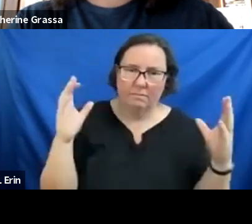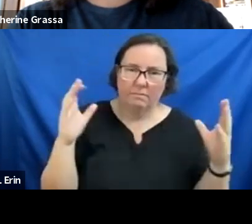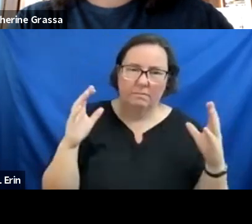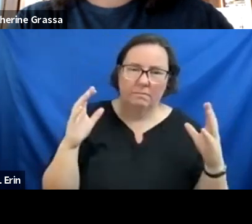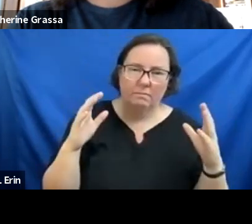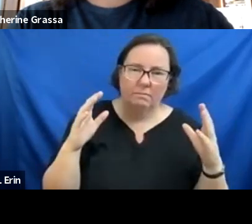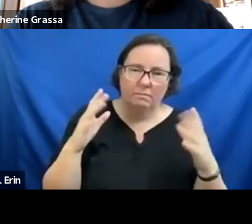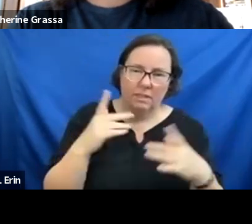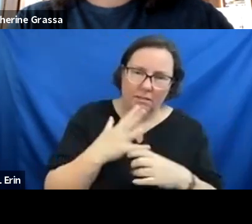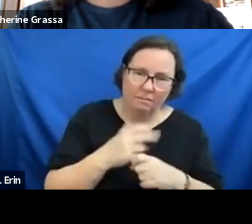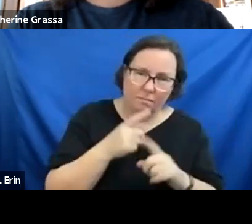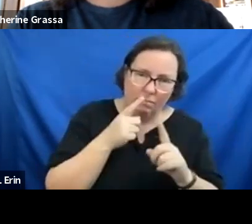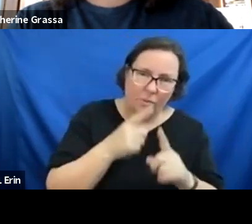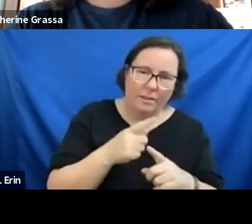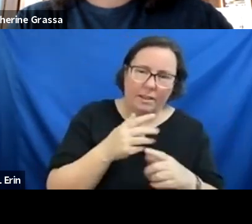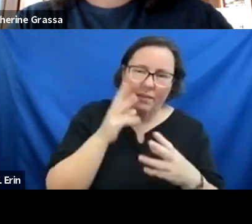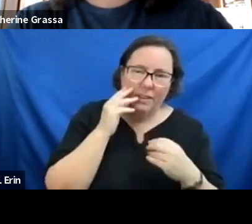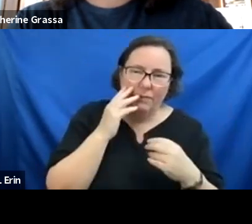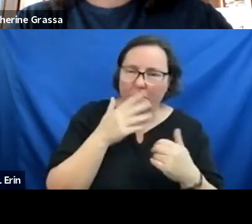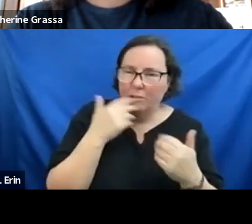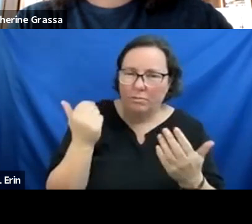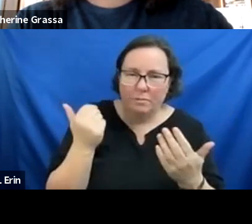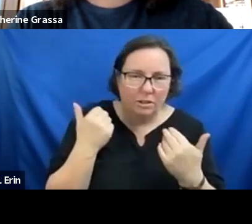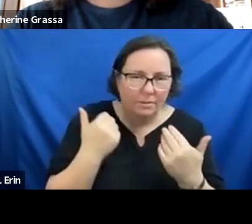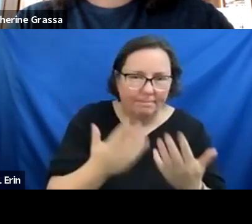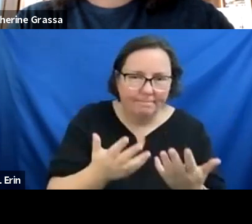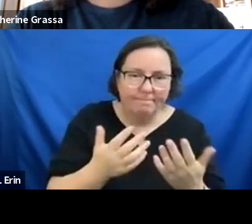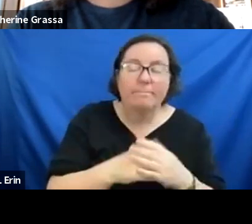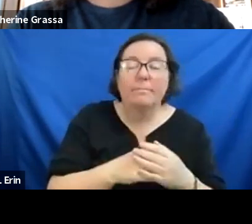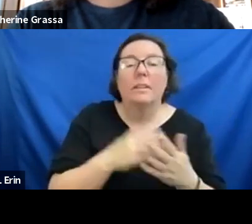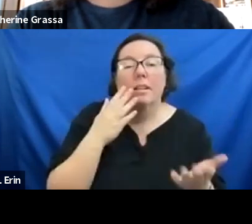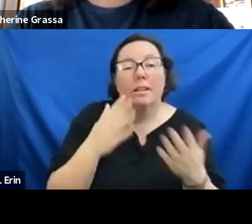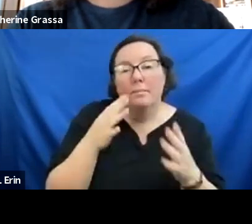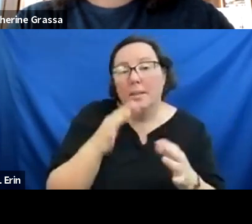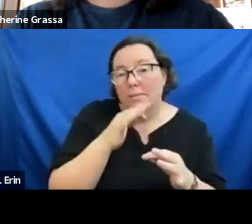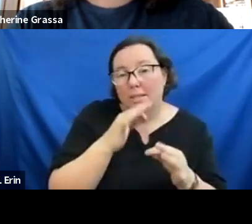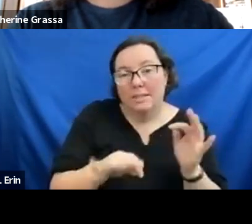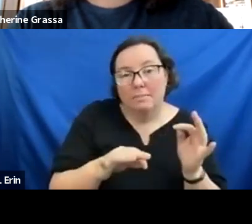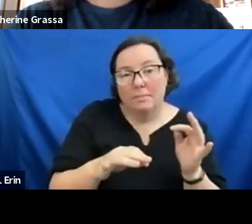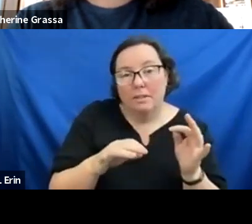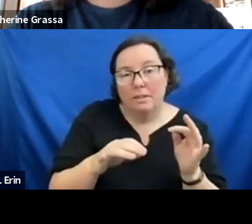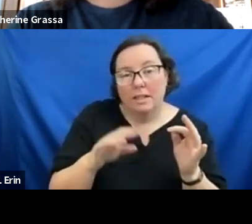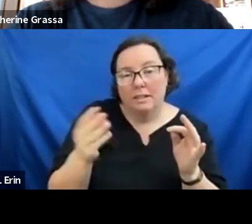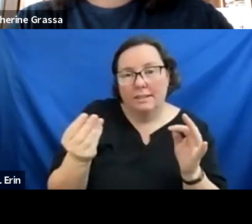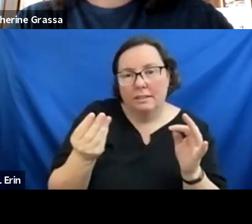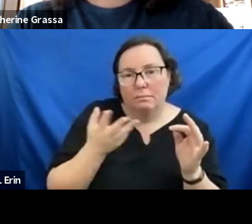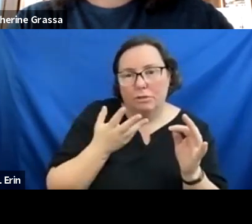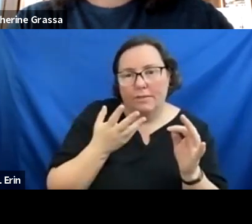boiling the information down better. And so that may be as simple as just